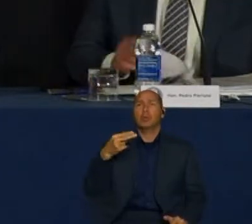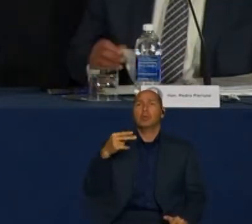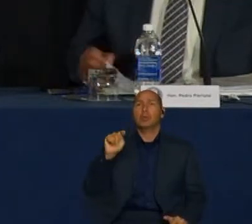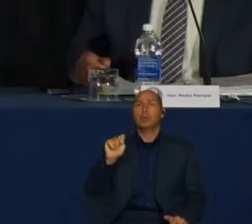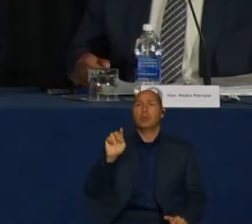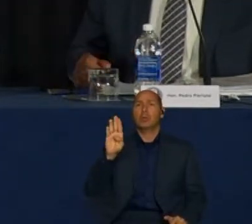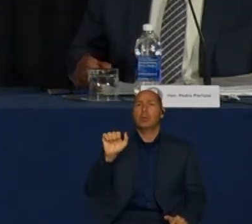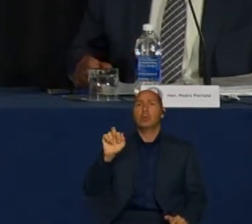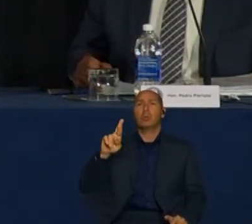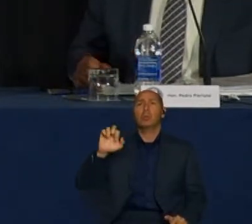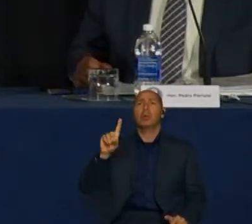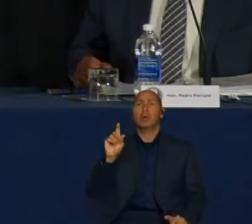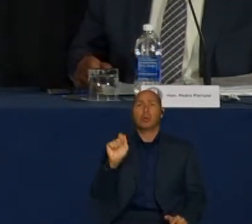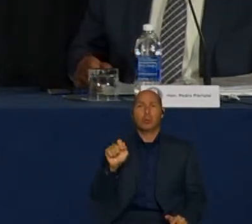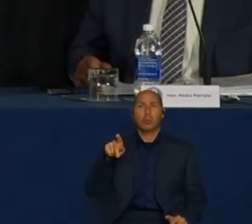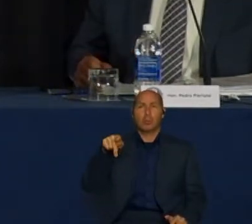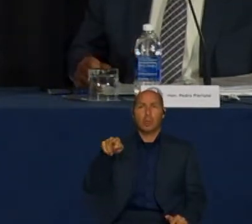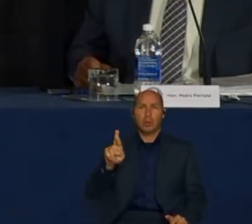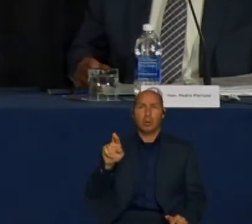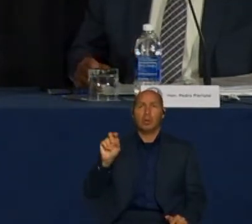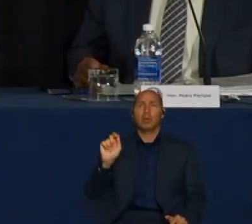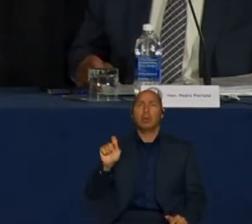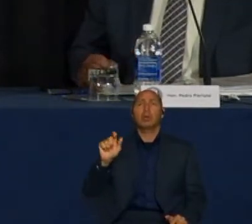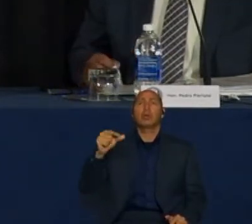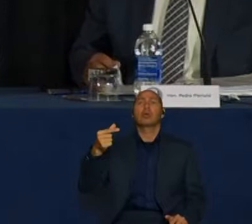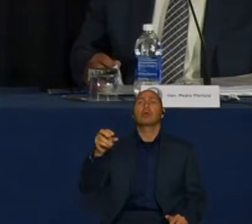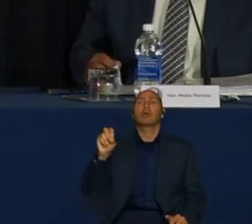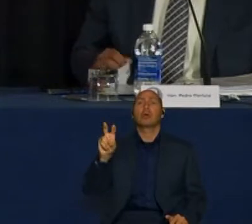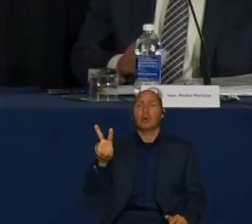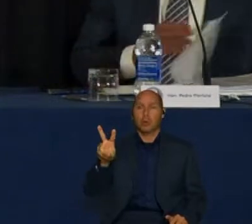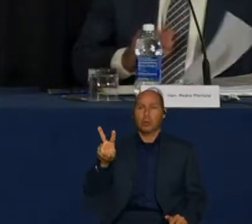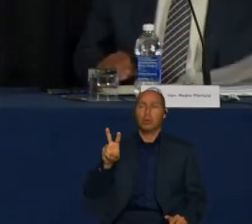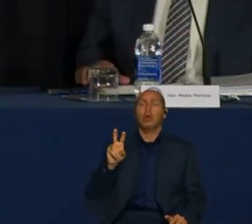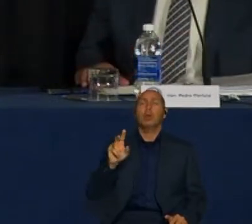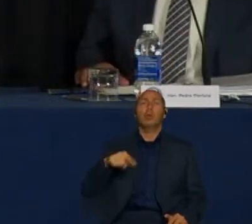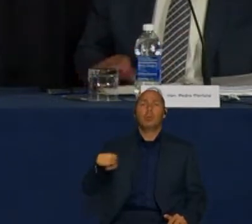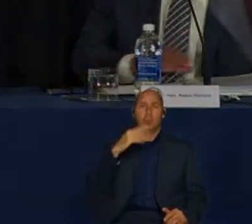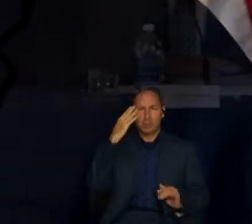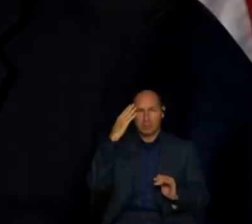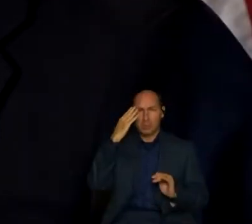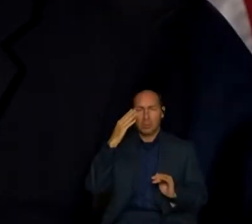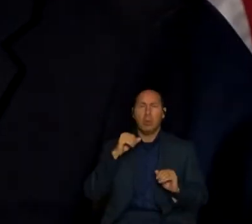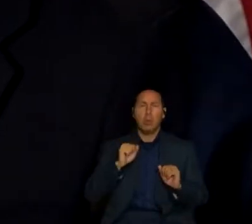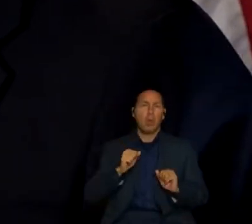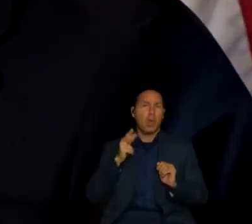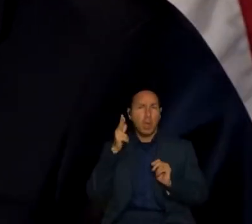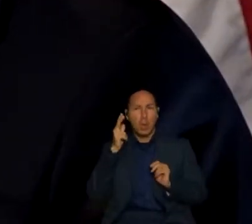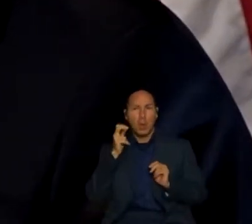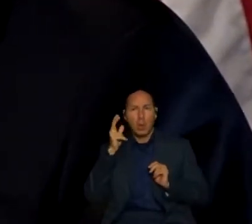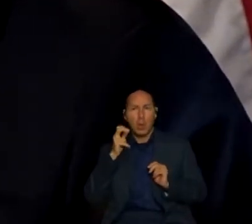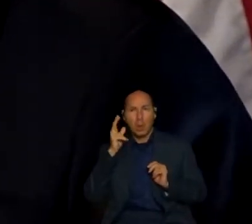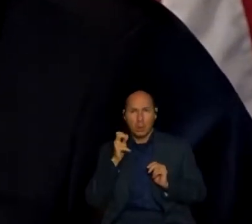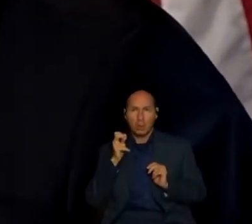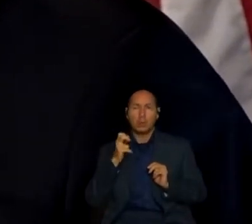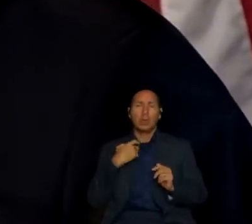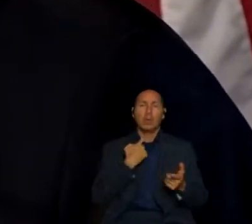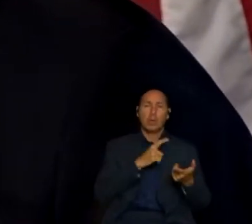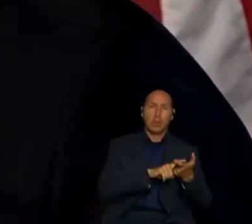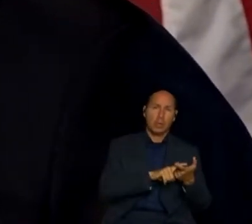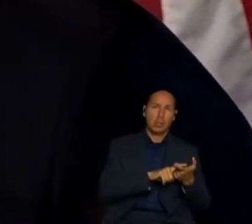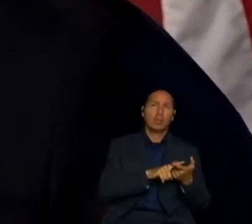www.oversightboard.pr.gov. As always, the audio of the meeting is available both in English and in a simultaneous